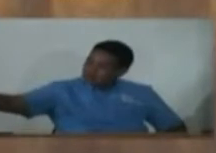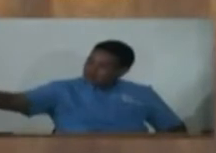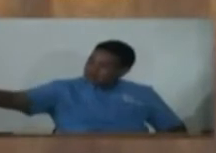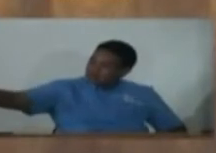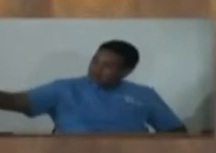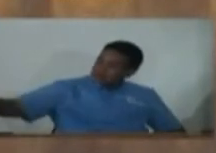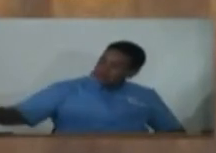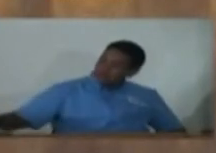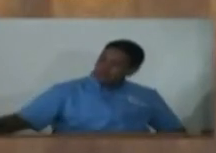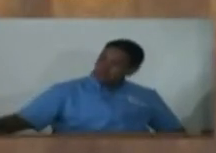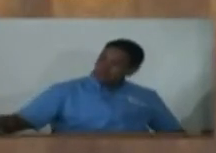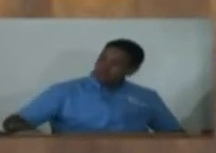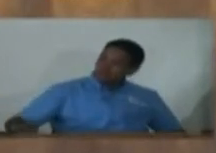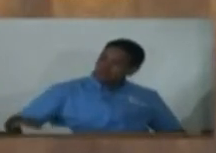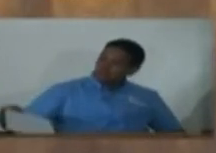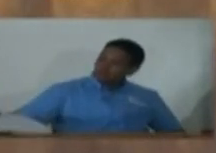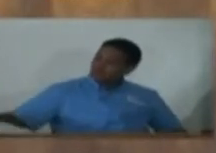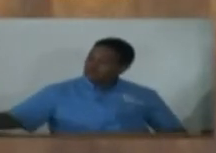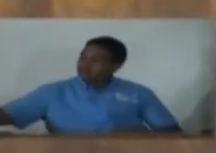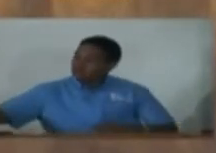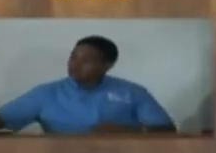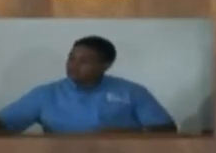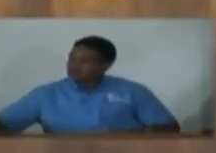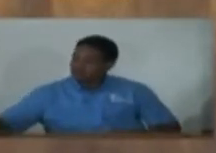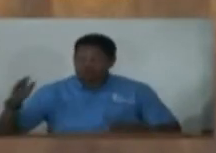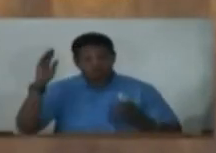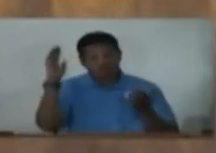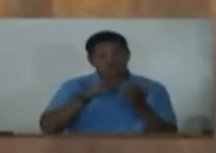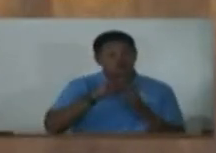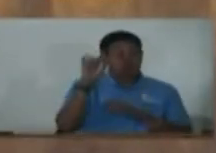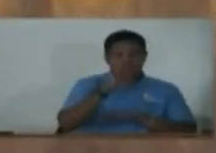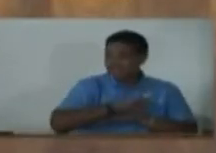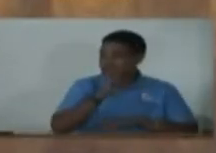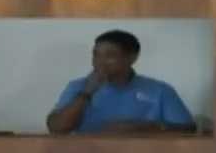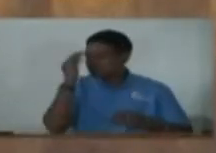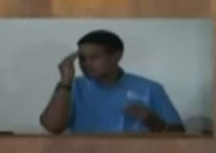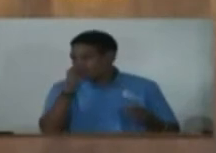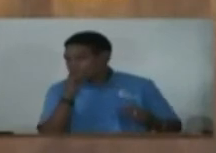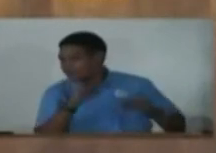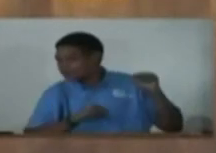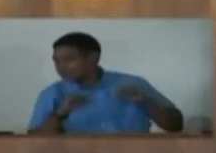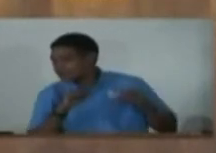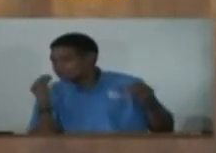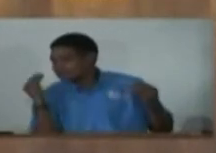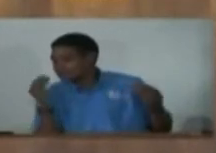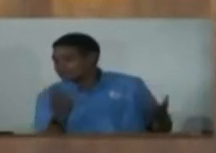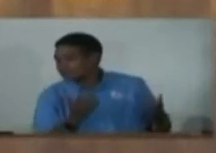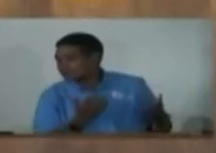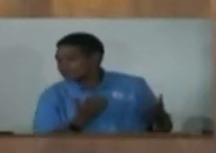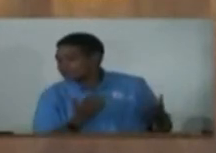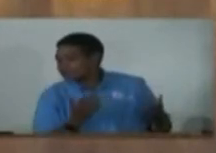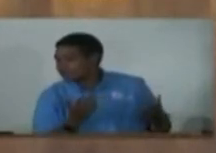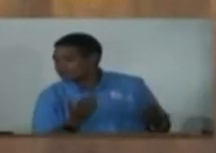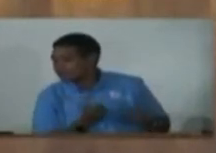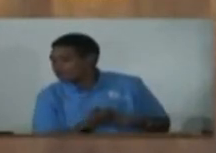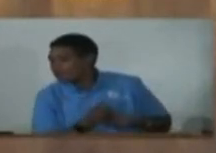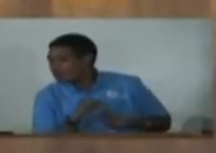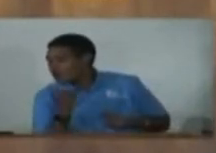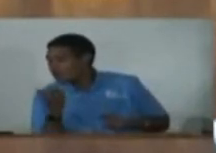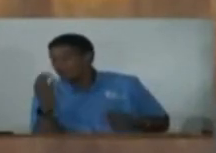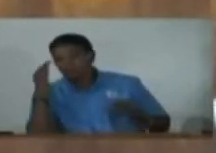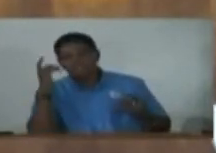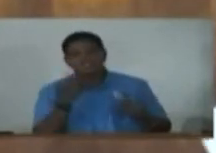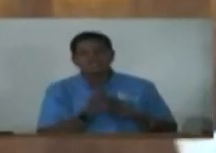is it informed by scientific data, or is it other consideration that arrives at the 8 day for